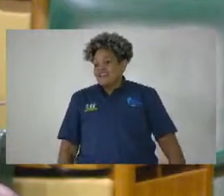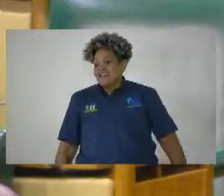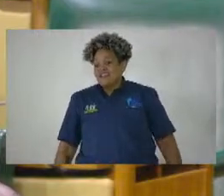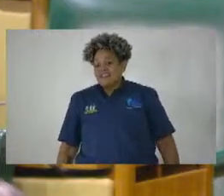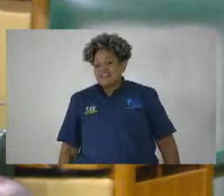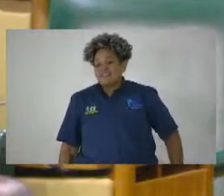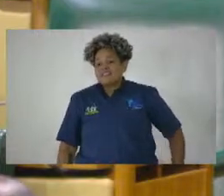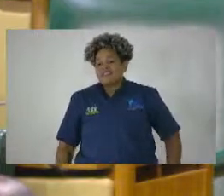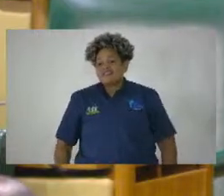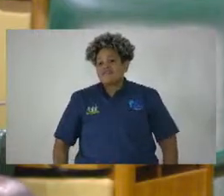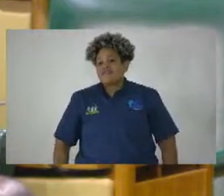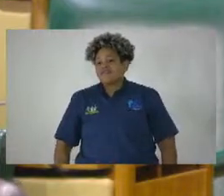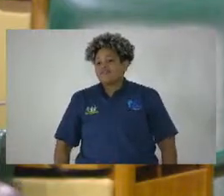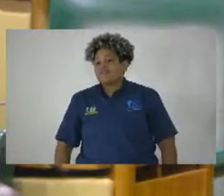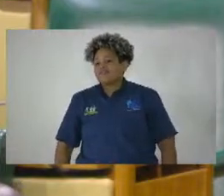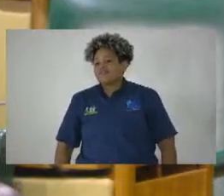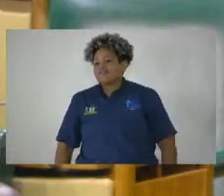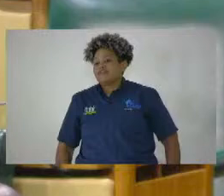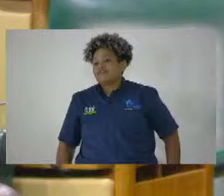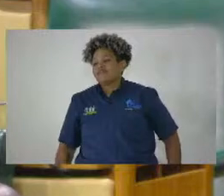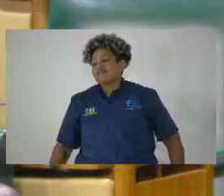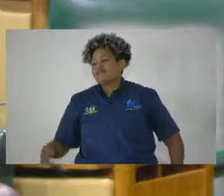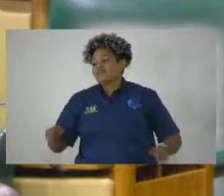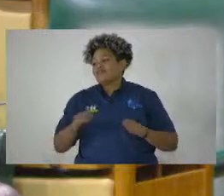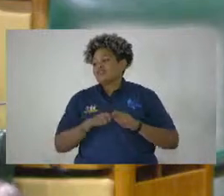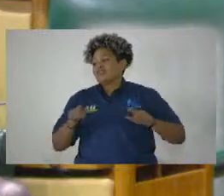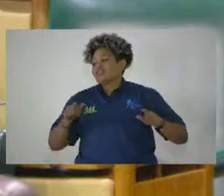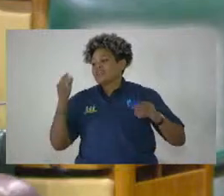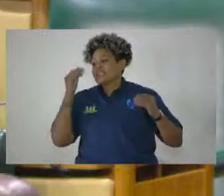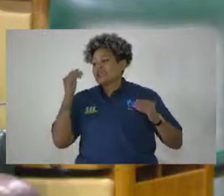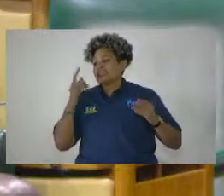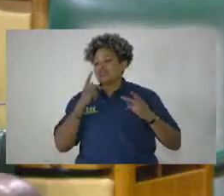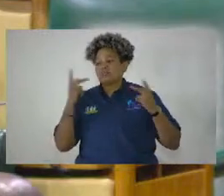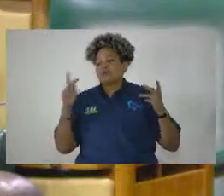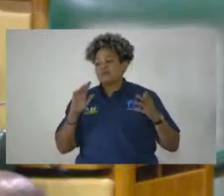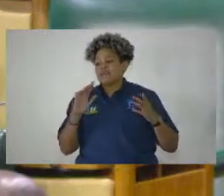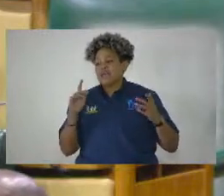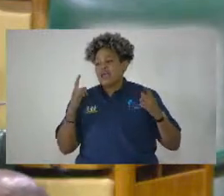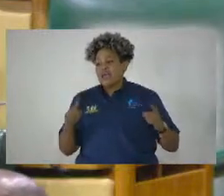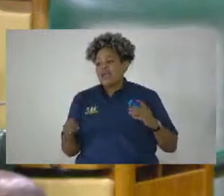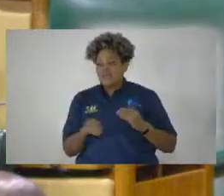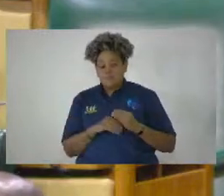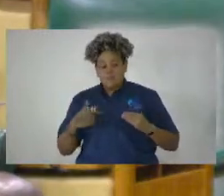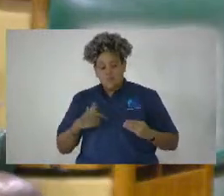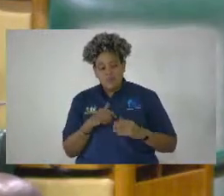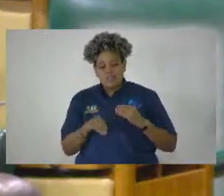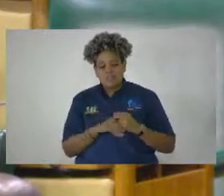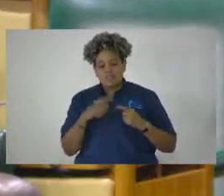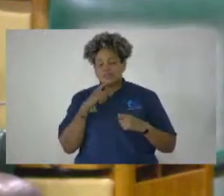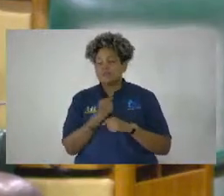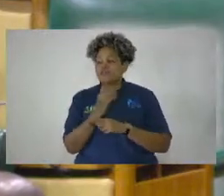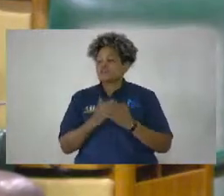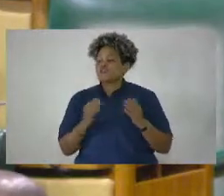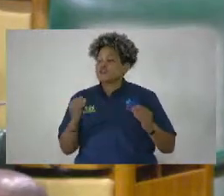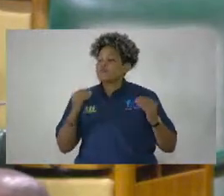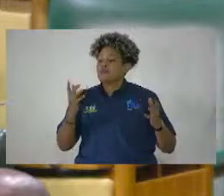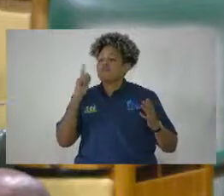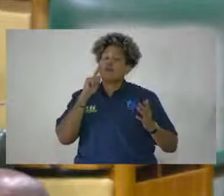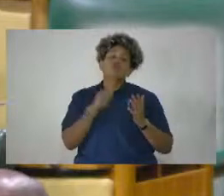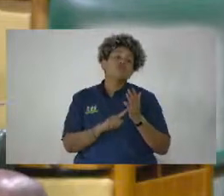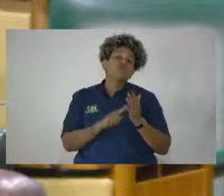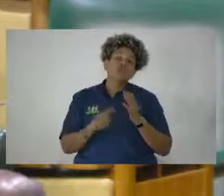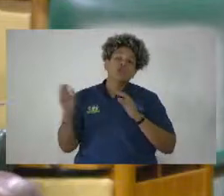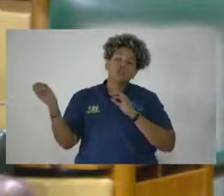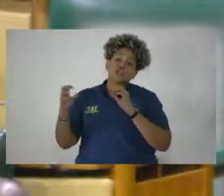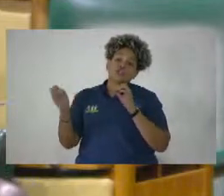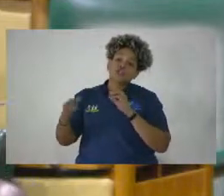Now, in releasing this data to the public, Mr. Speaker, it's important that we also make some provision for some research